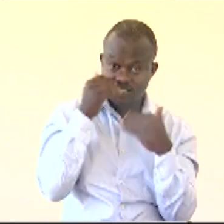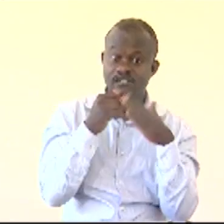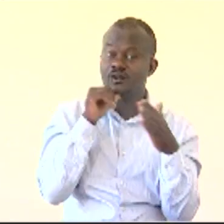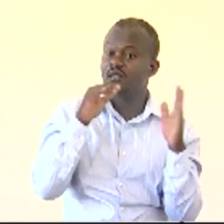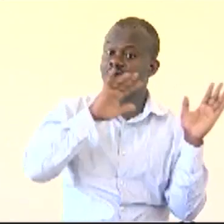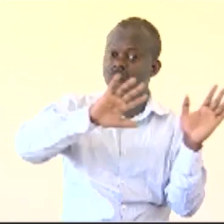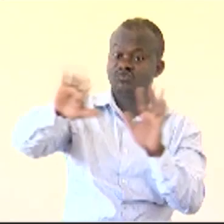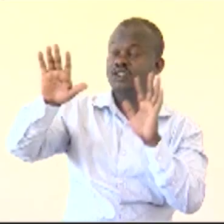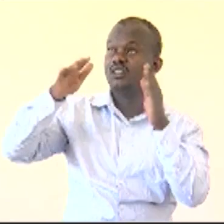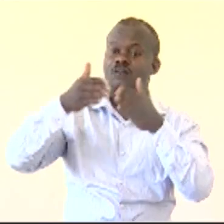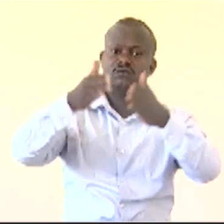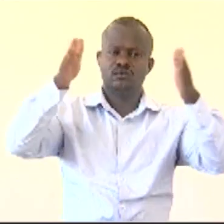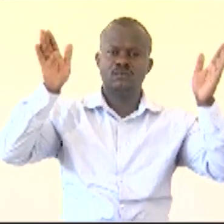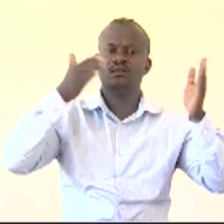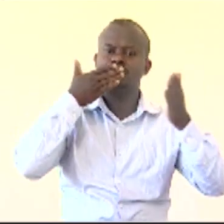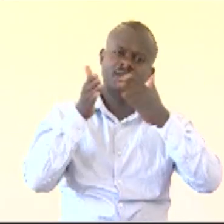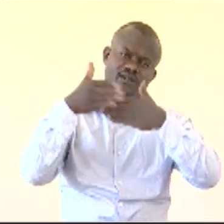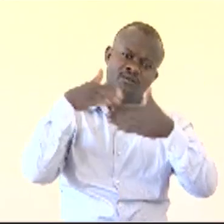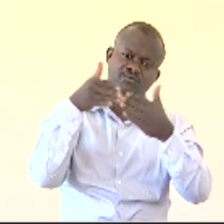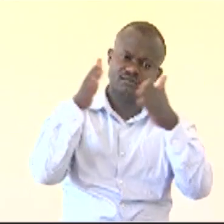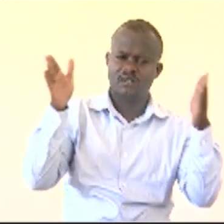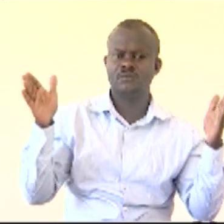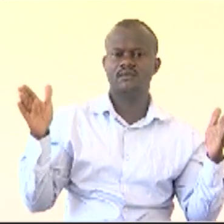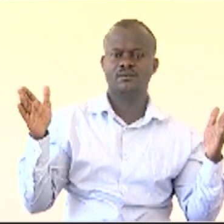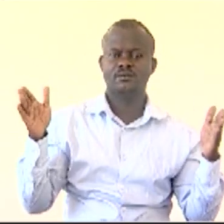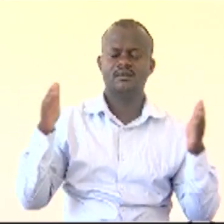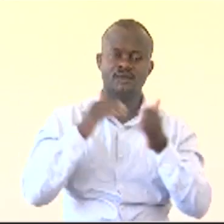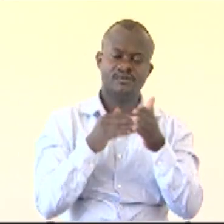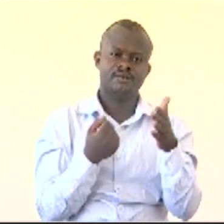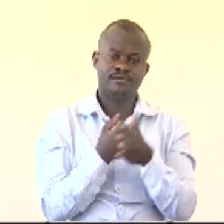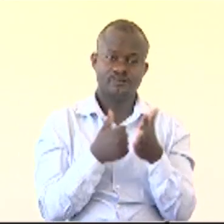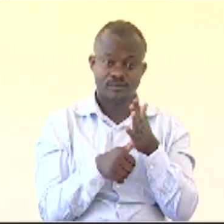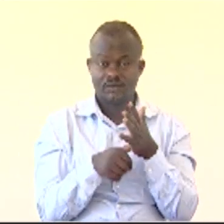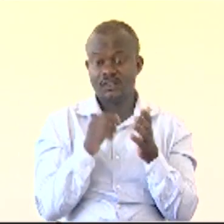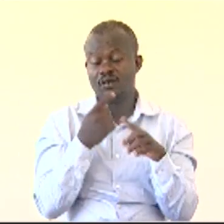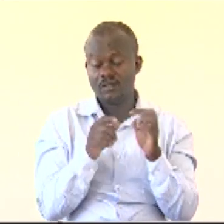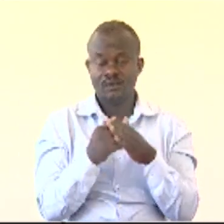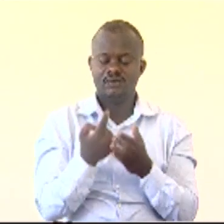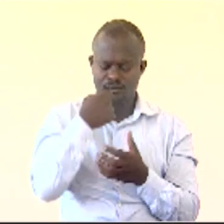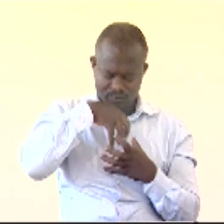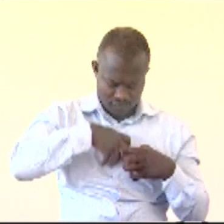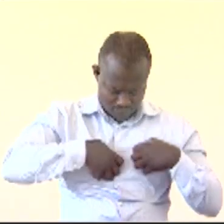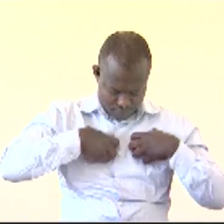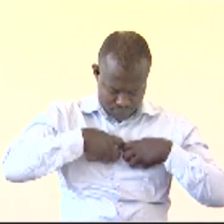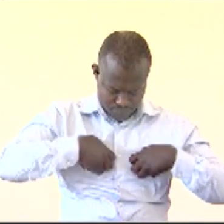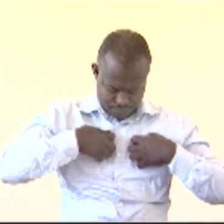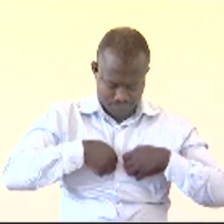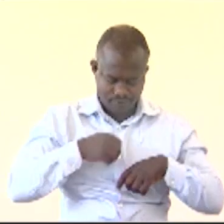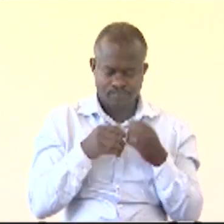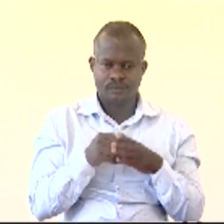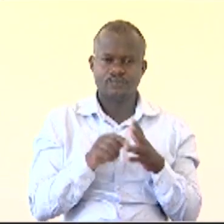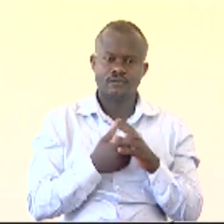pulmonary tuberculosis, it attacks the lungs and affects the lungs. And once the lungs are affected, that one